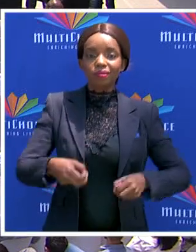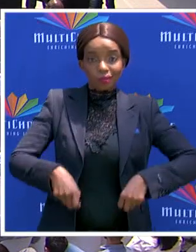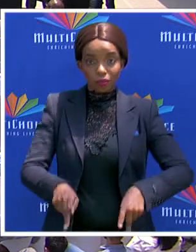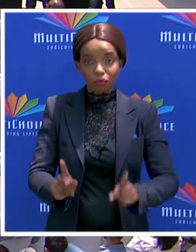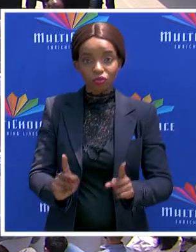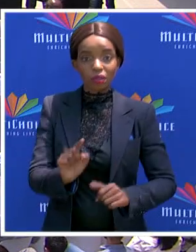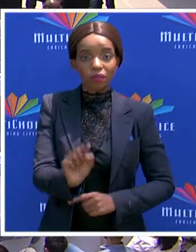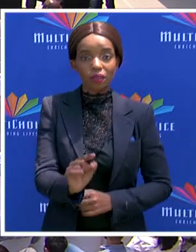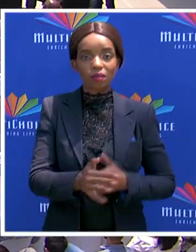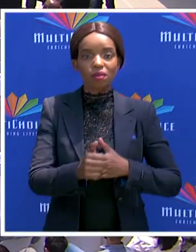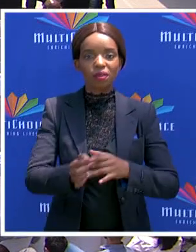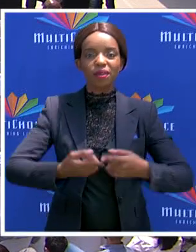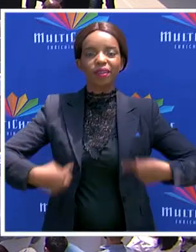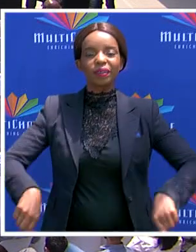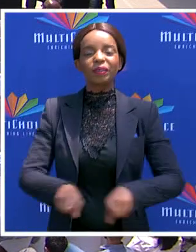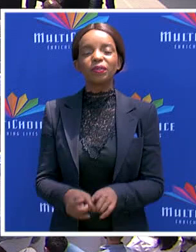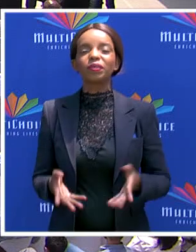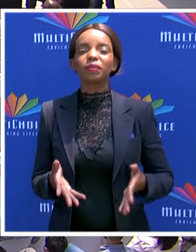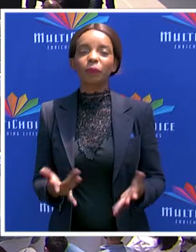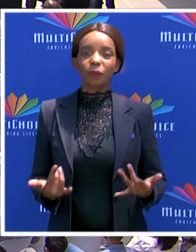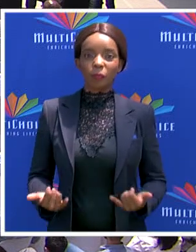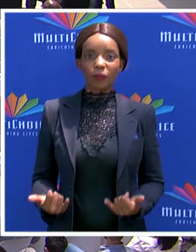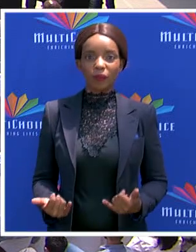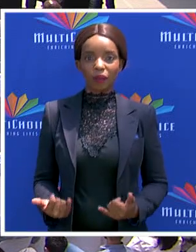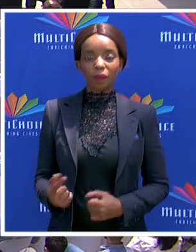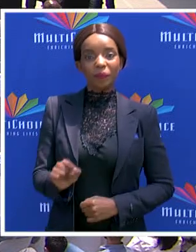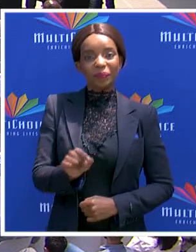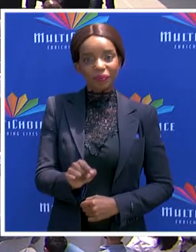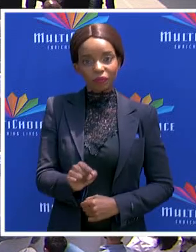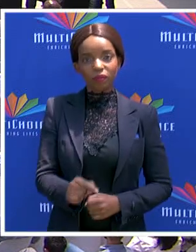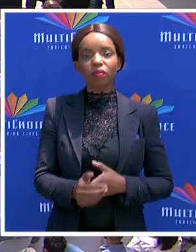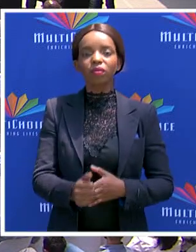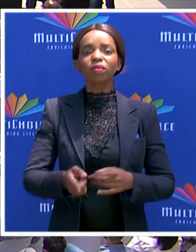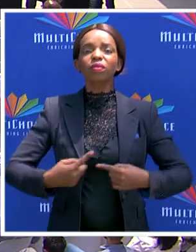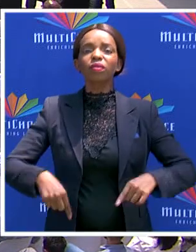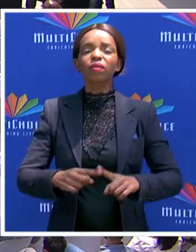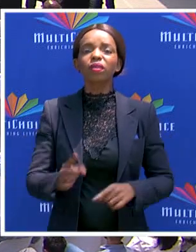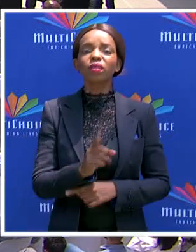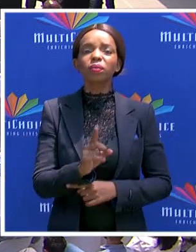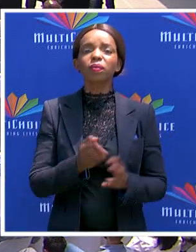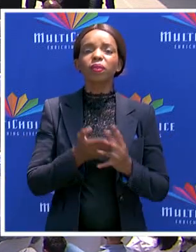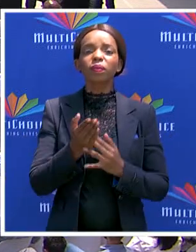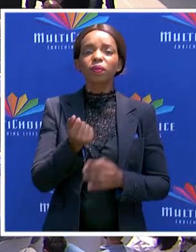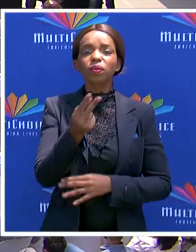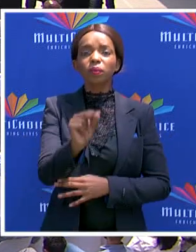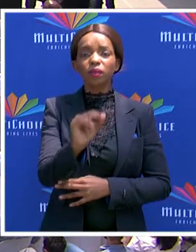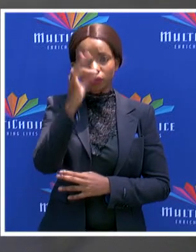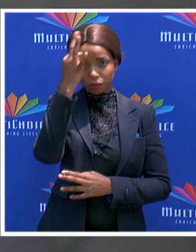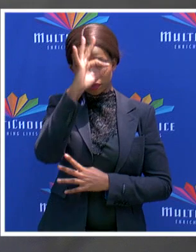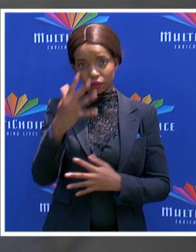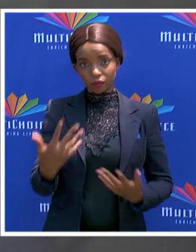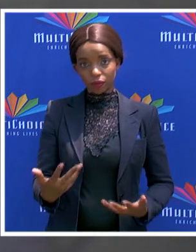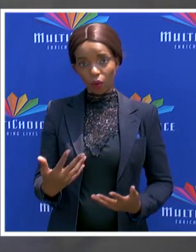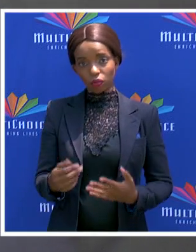us 100%. And in backing us, 2.5 years later, we've grown 3 million subscribers on the continent.